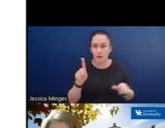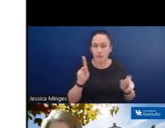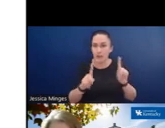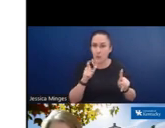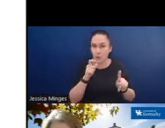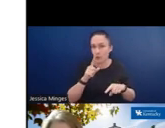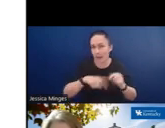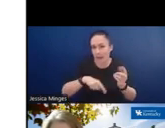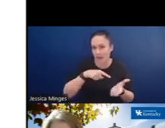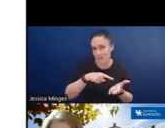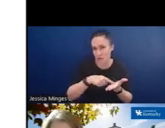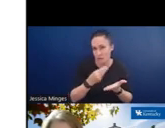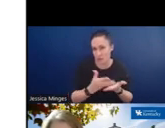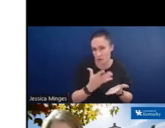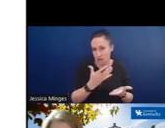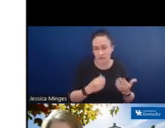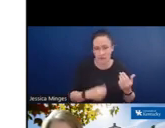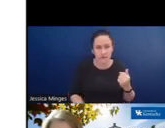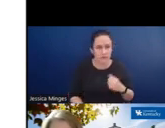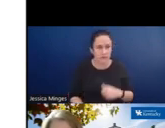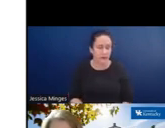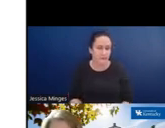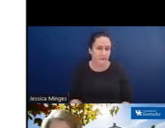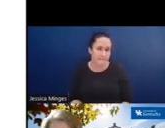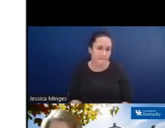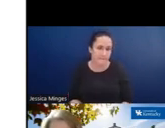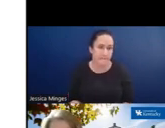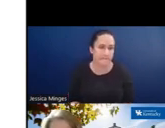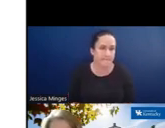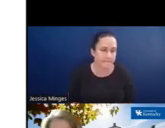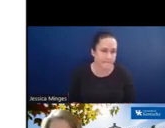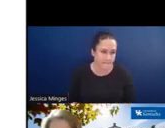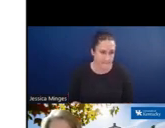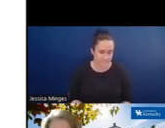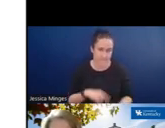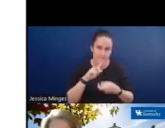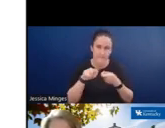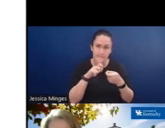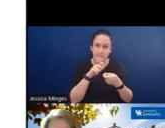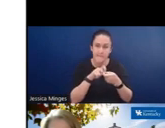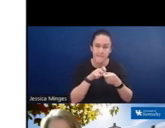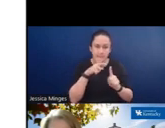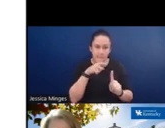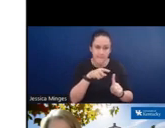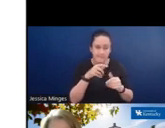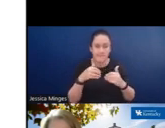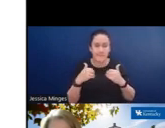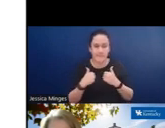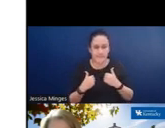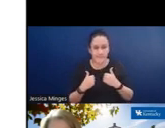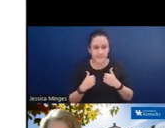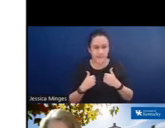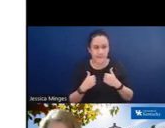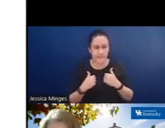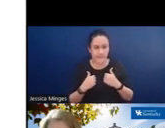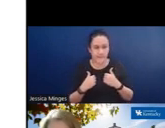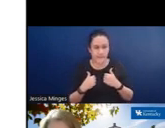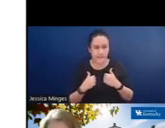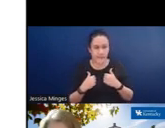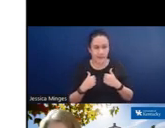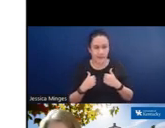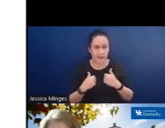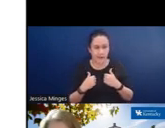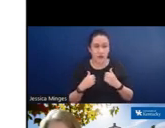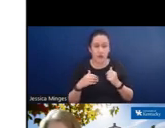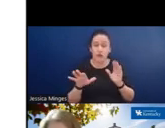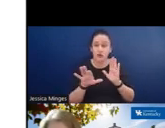not afford to purchase them. And so specifically, we have choose to